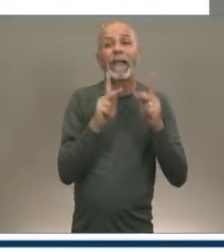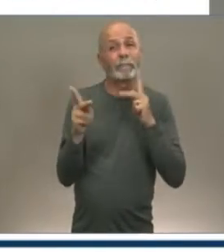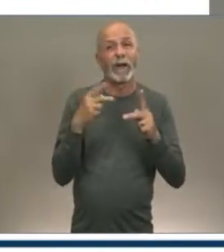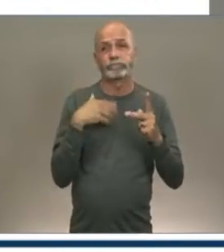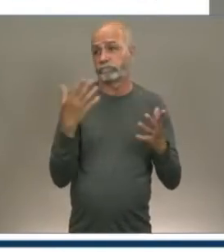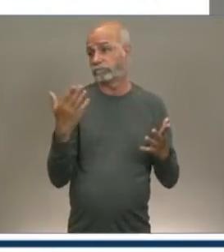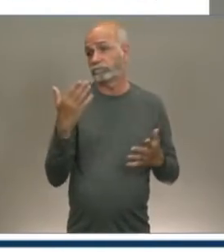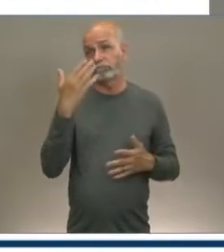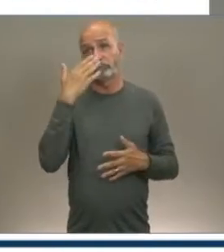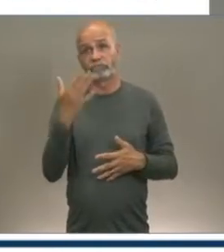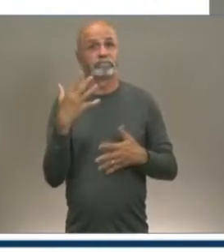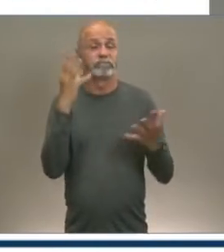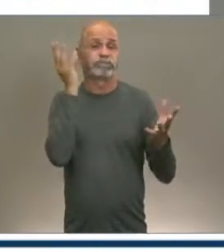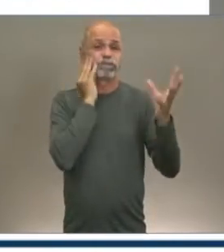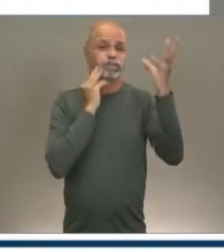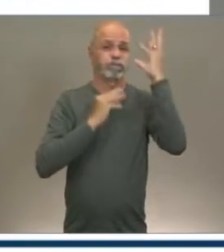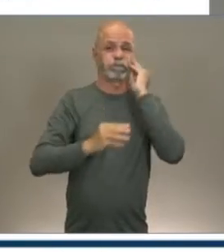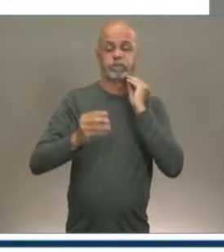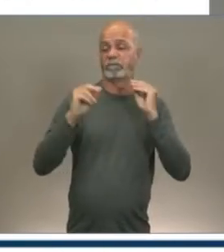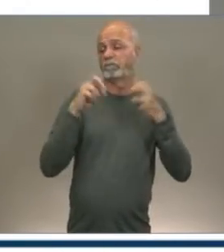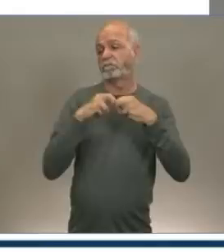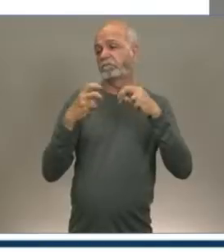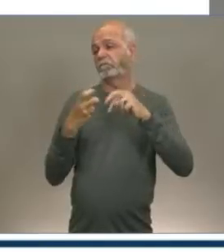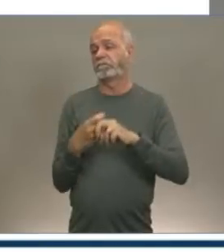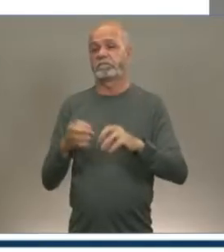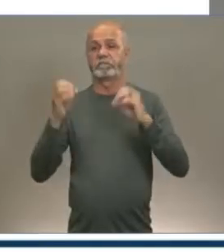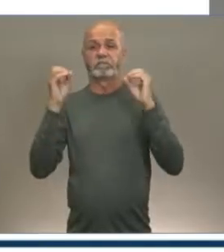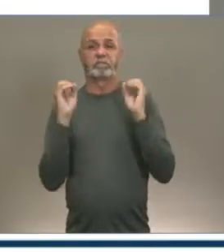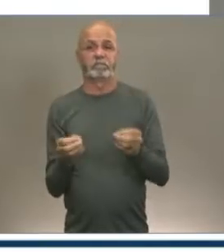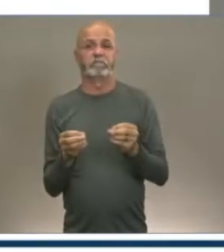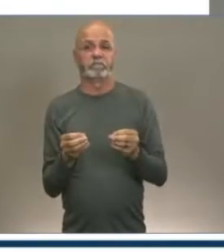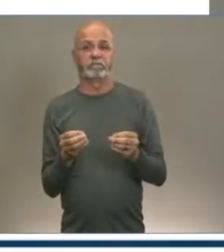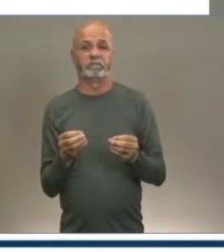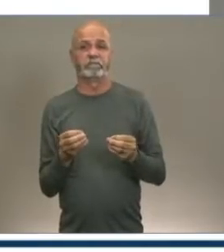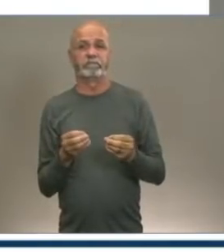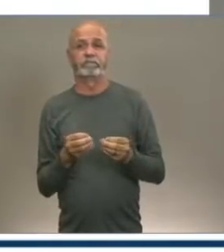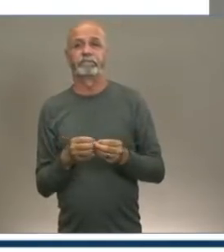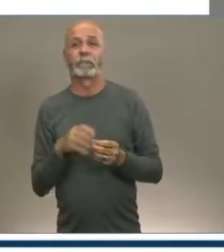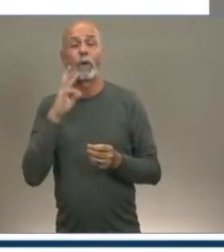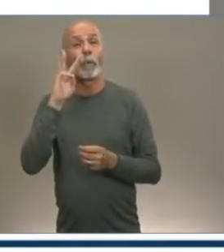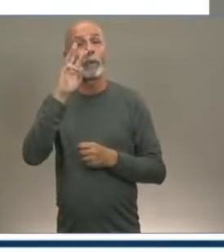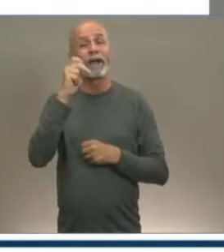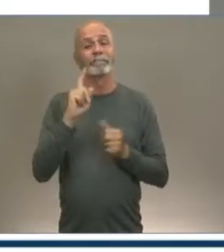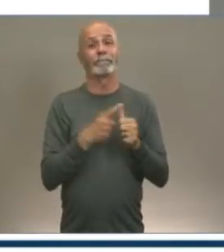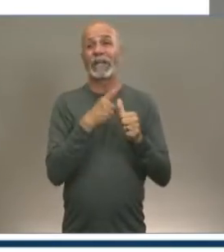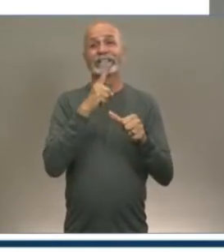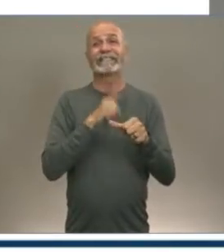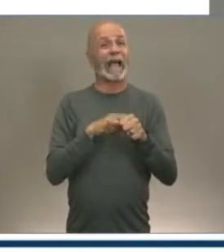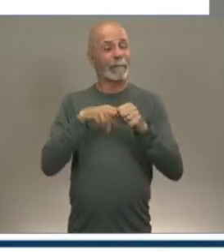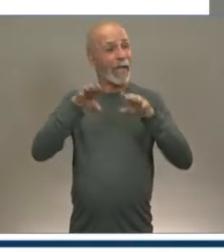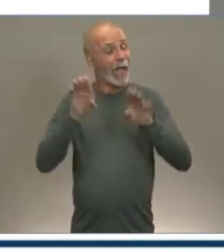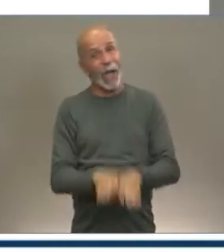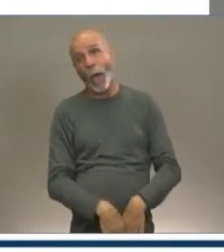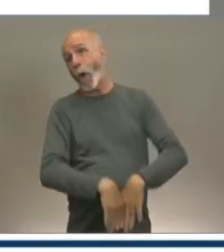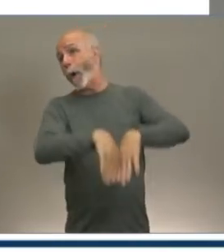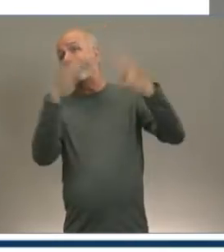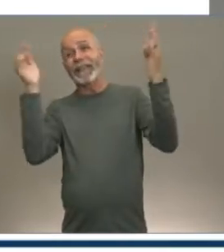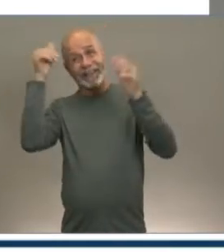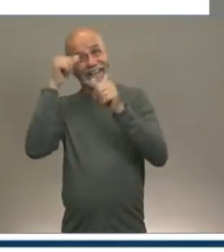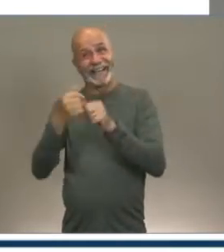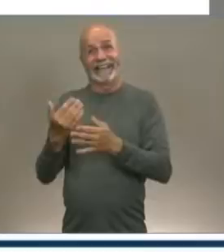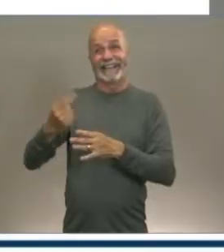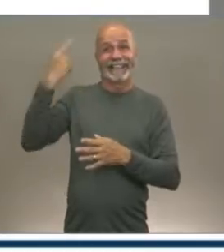But when we opened it up for the first time a few days ago to rebooking, there was a lot of